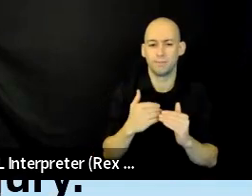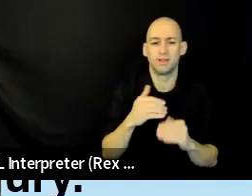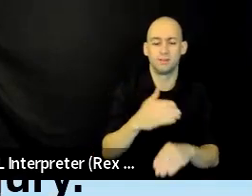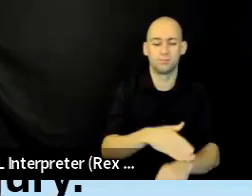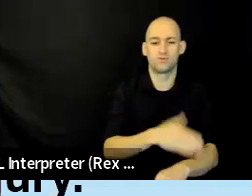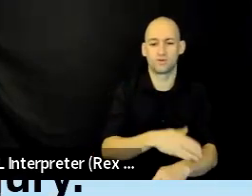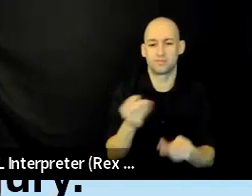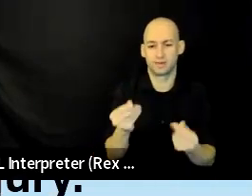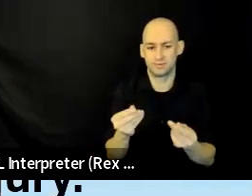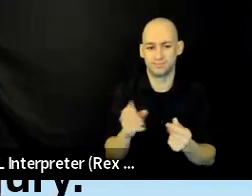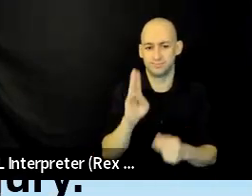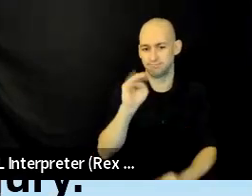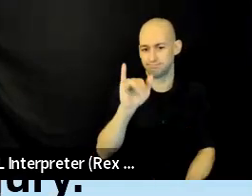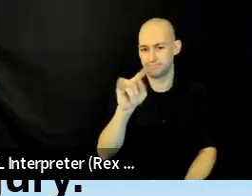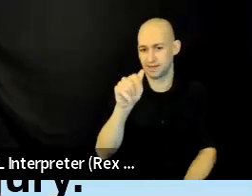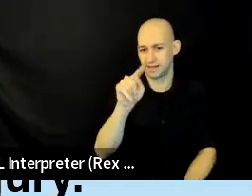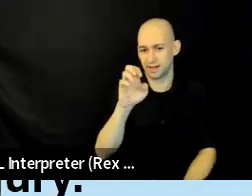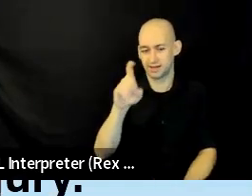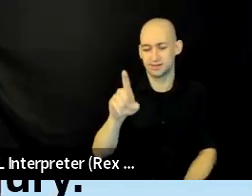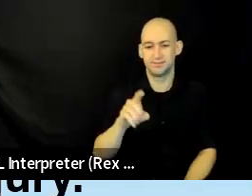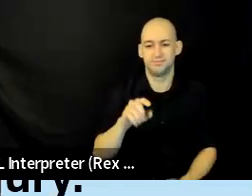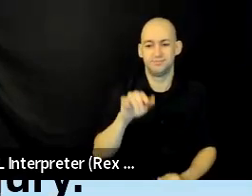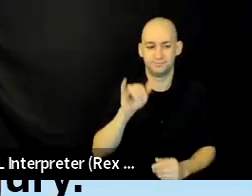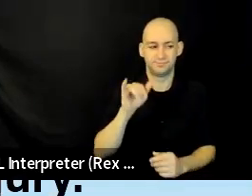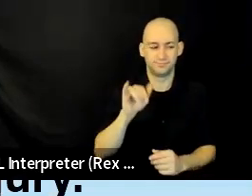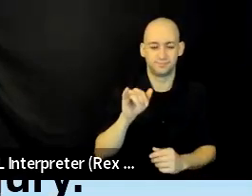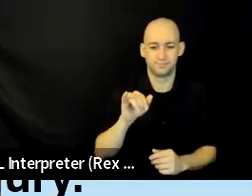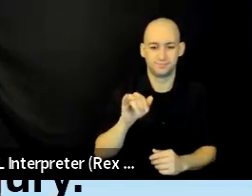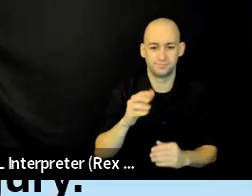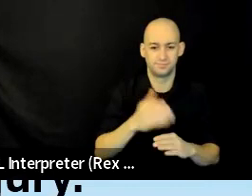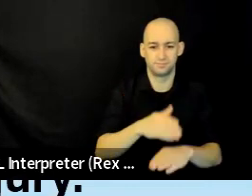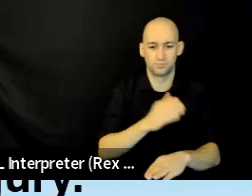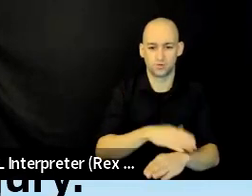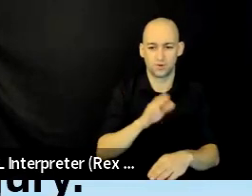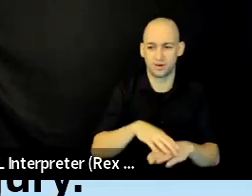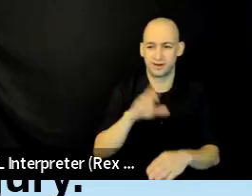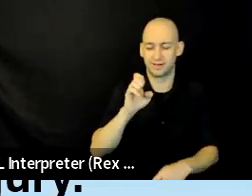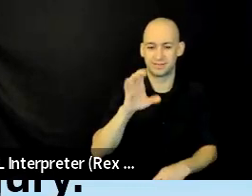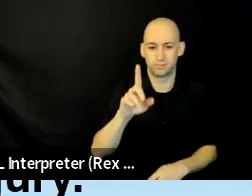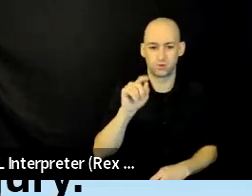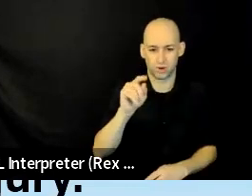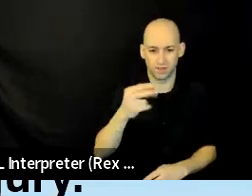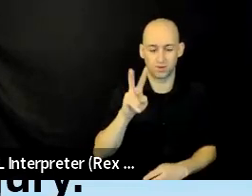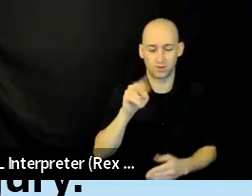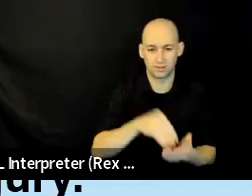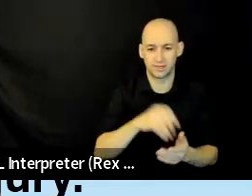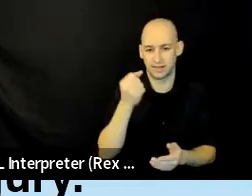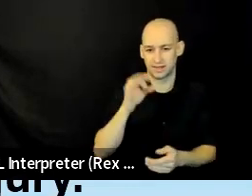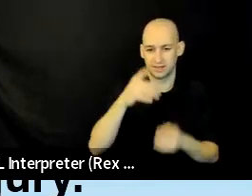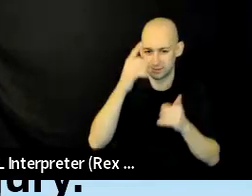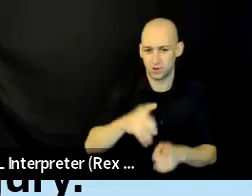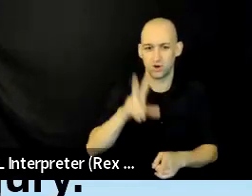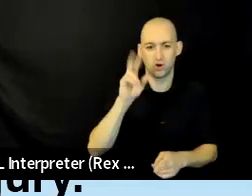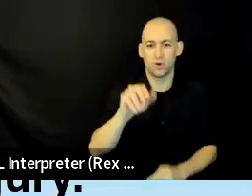The mitigated negative declaration environmental document that was approved on December 20th, 2019 determines no